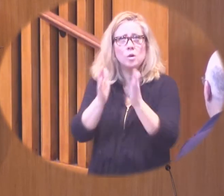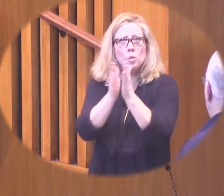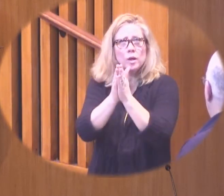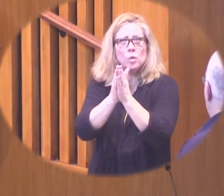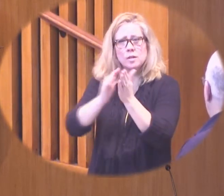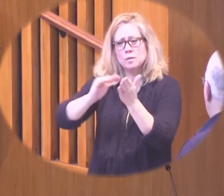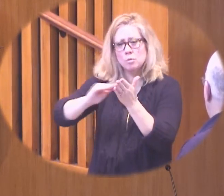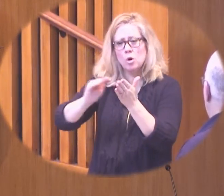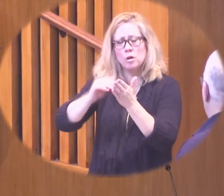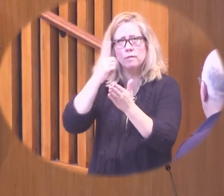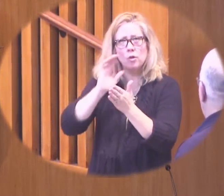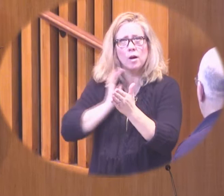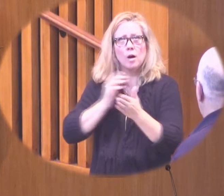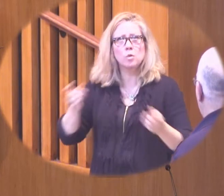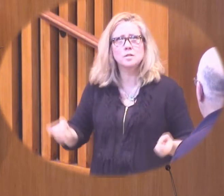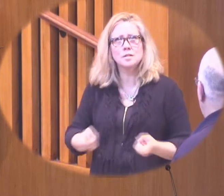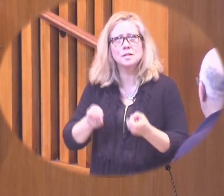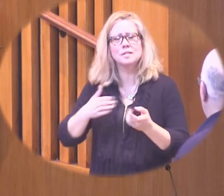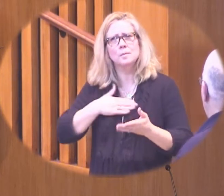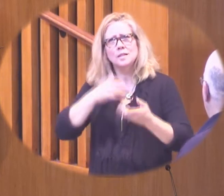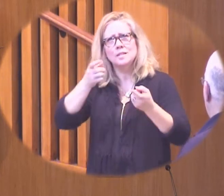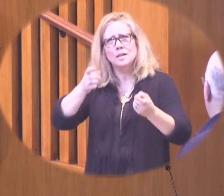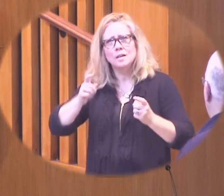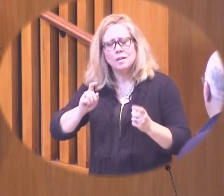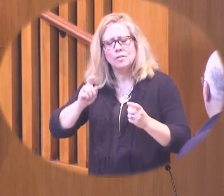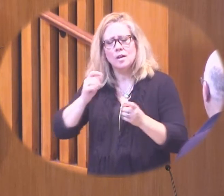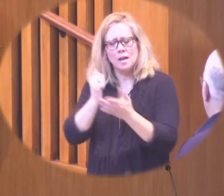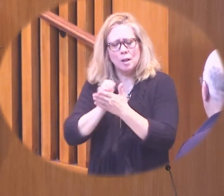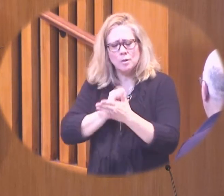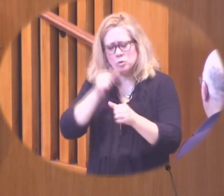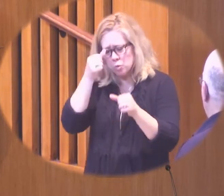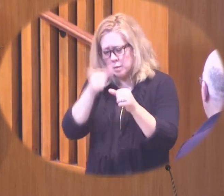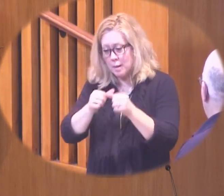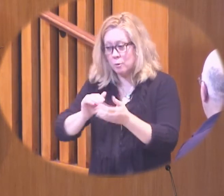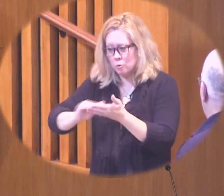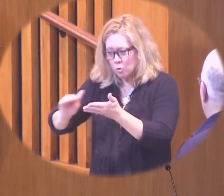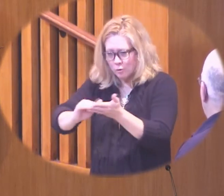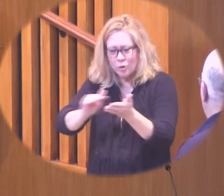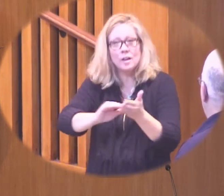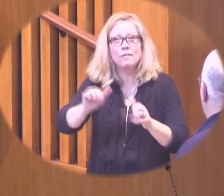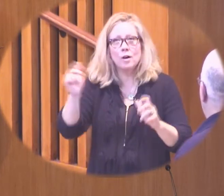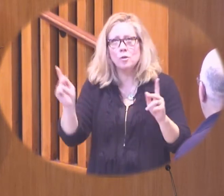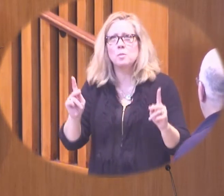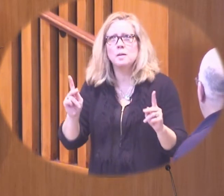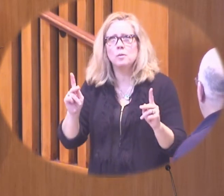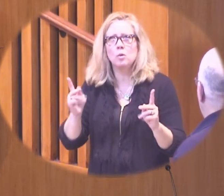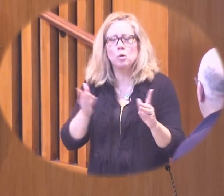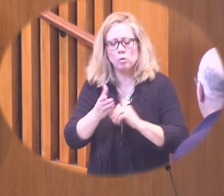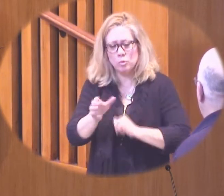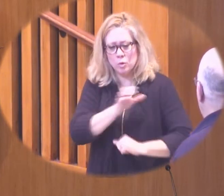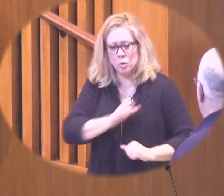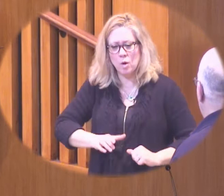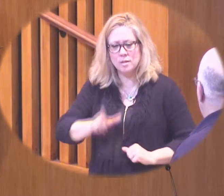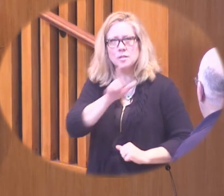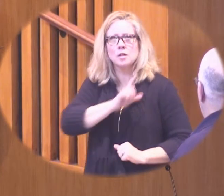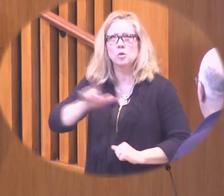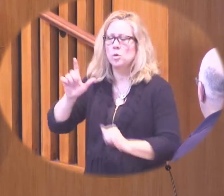our sins may take care to forgive our neighbor, through Christ our